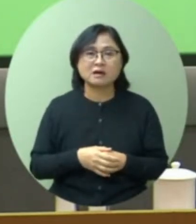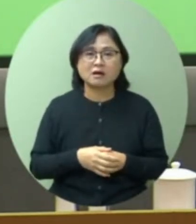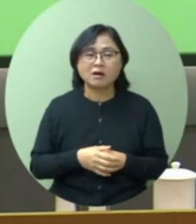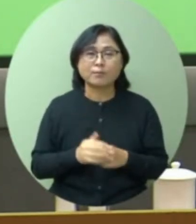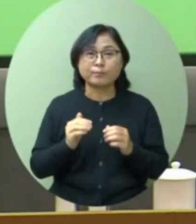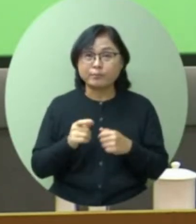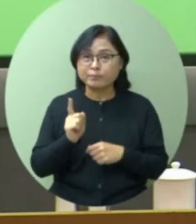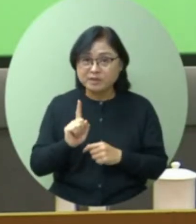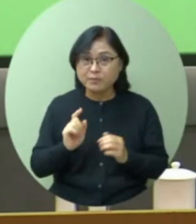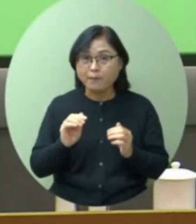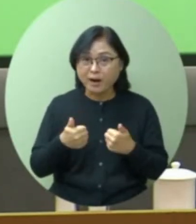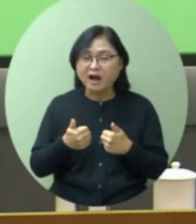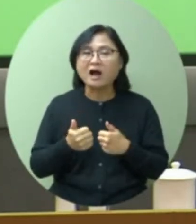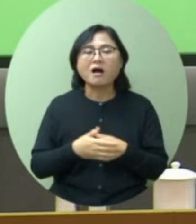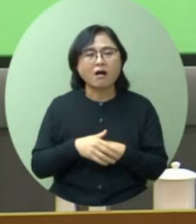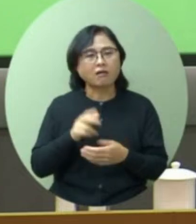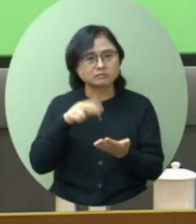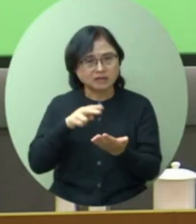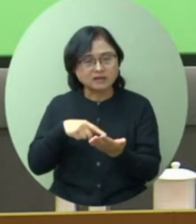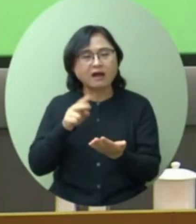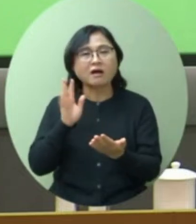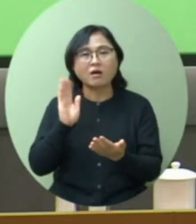reduced the wine duty.